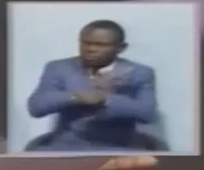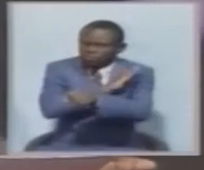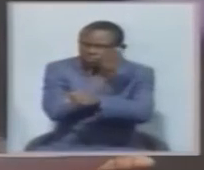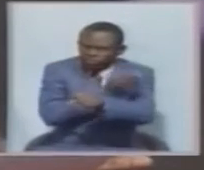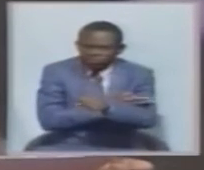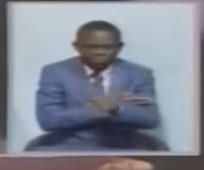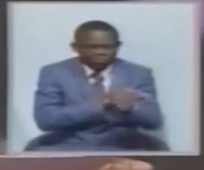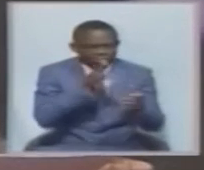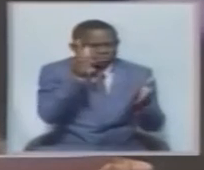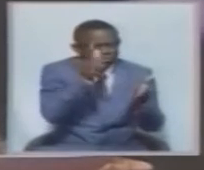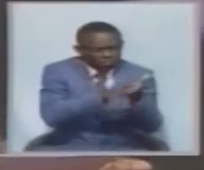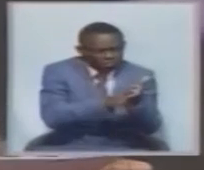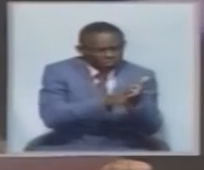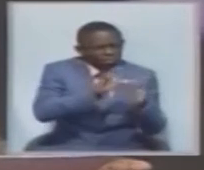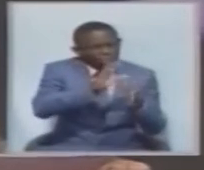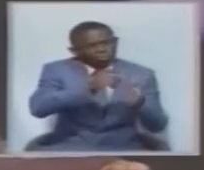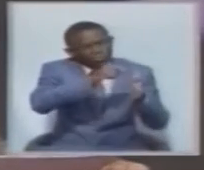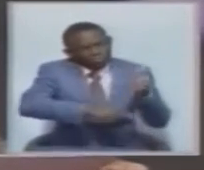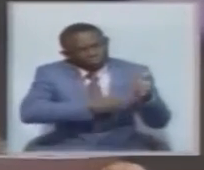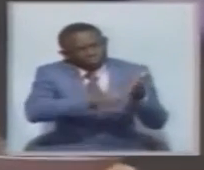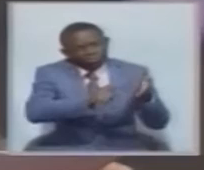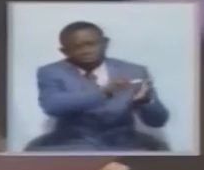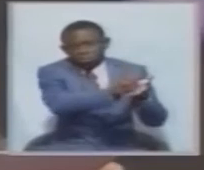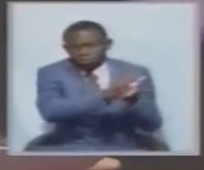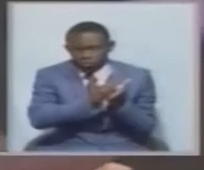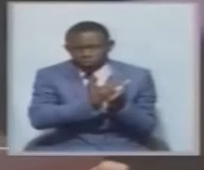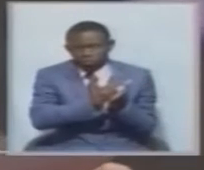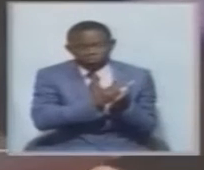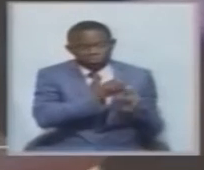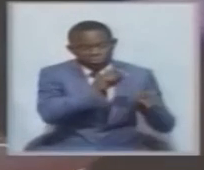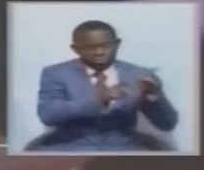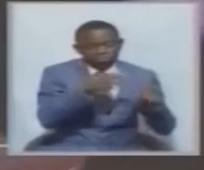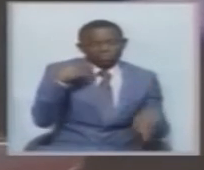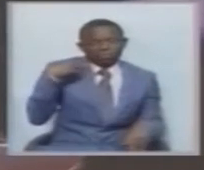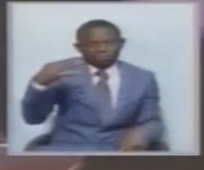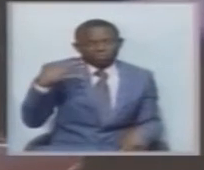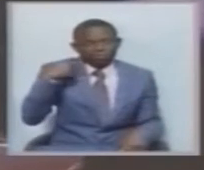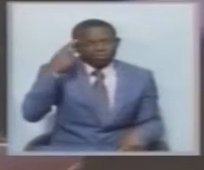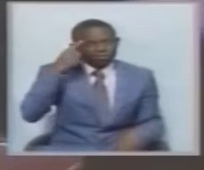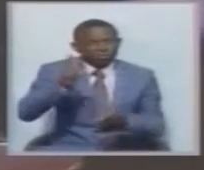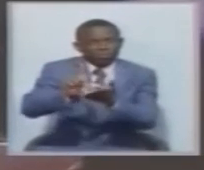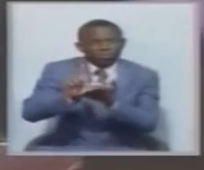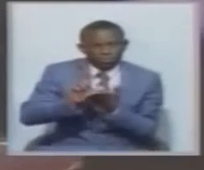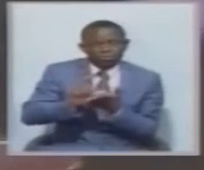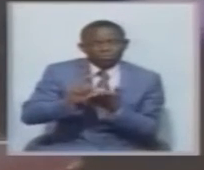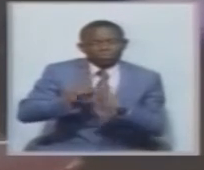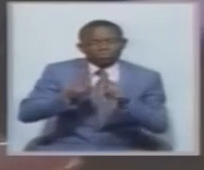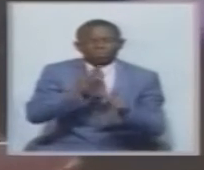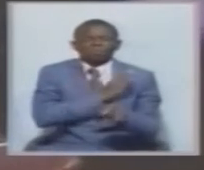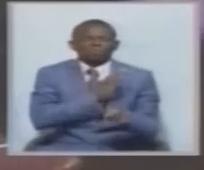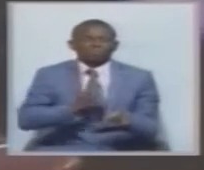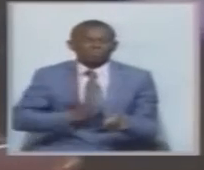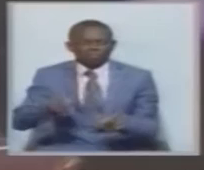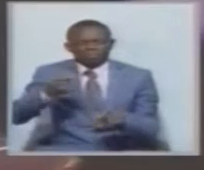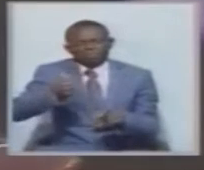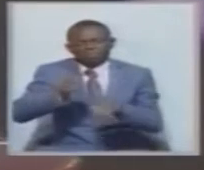this really affect how the loans are approved, or our ability to access these loans? Does our voting power